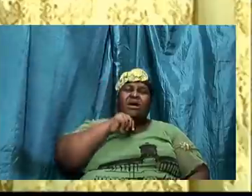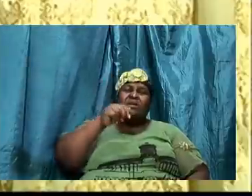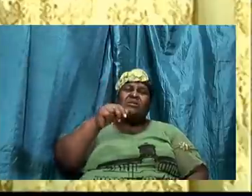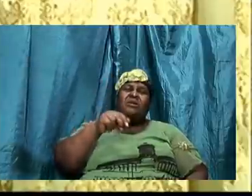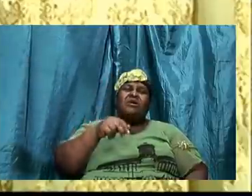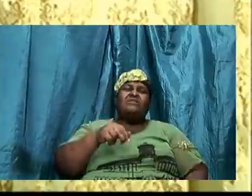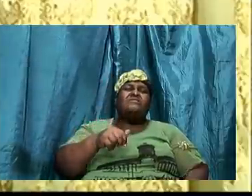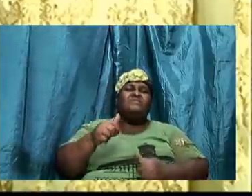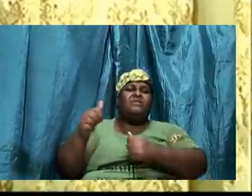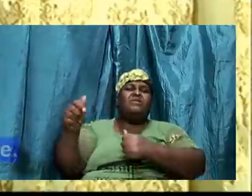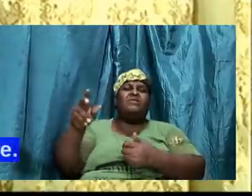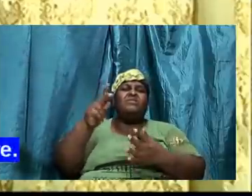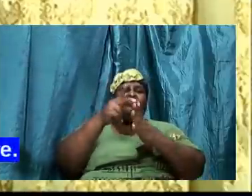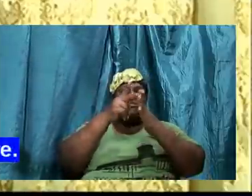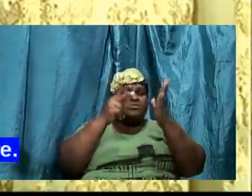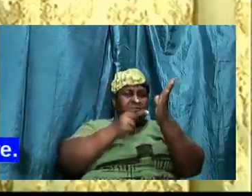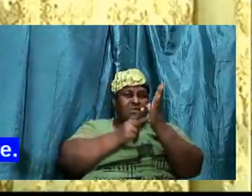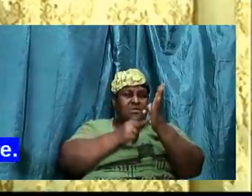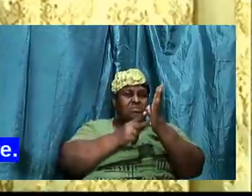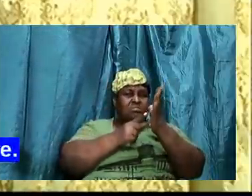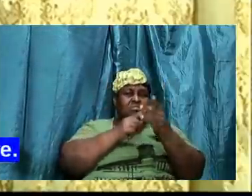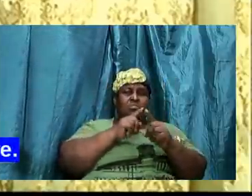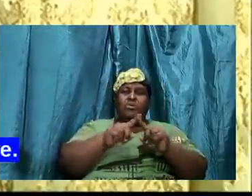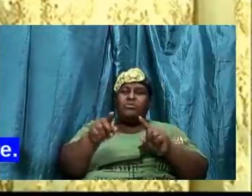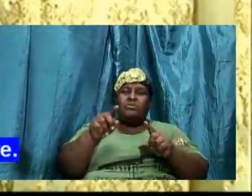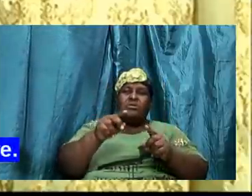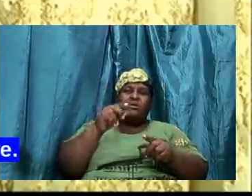Ghost bids us and say, look here, lay your hands.